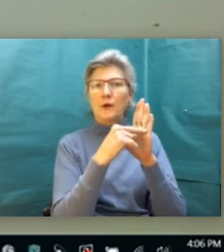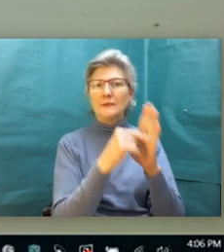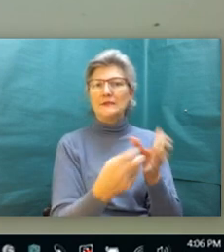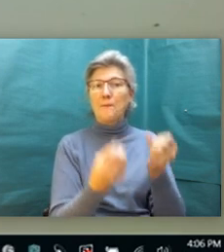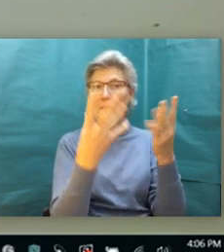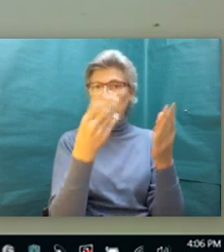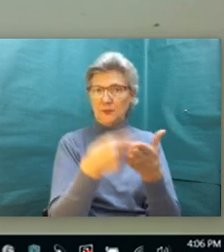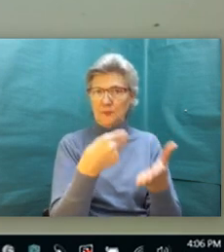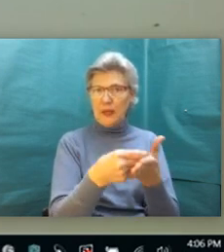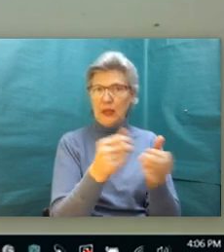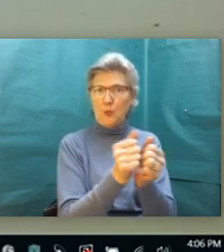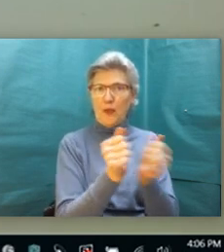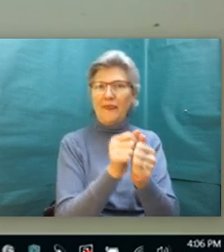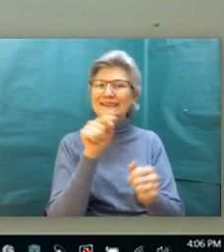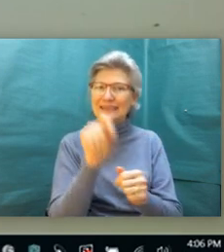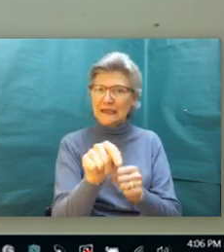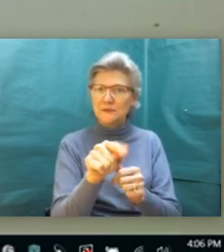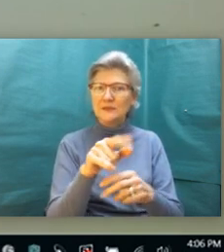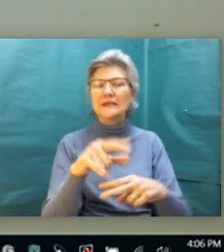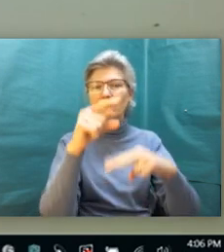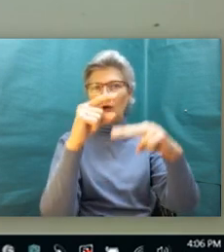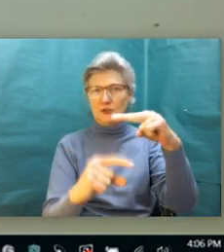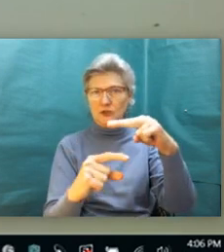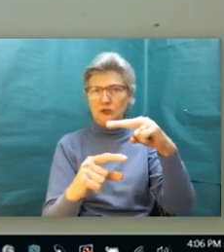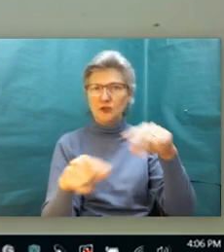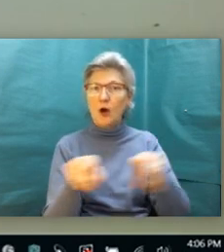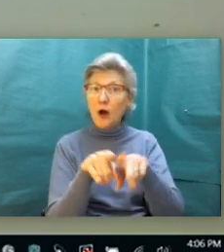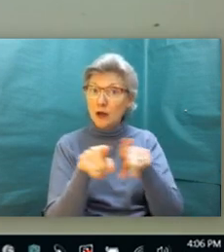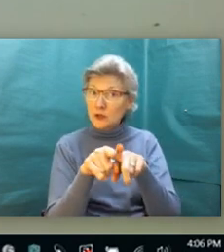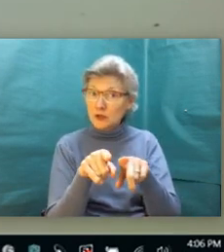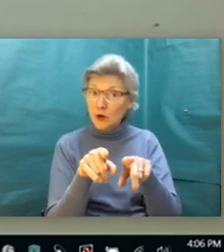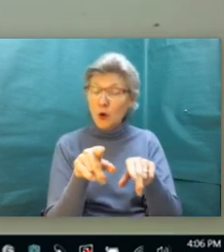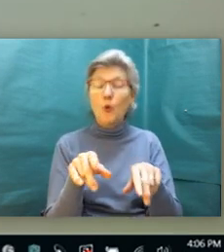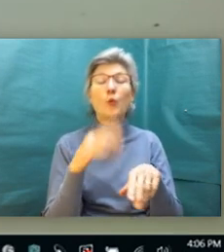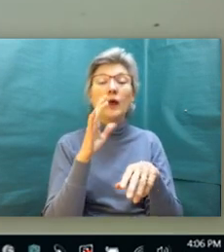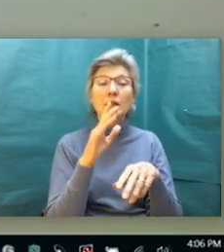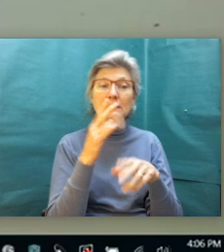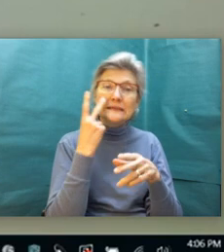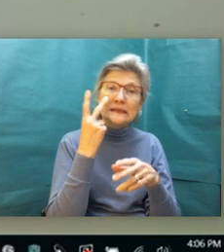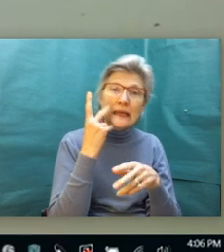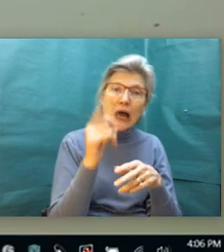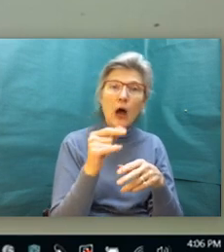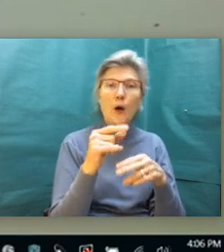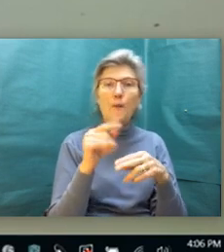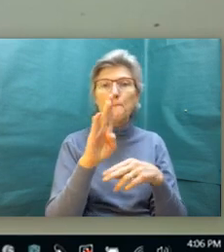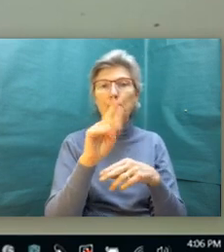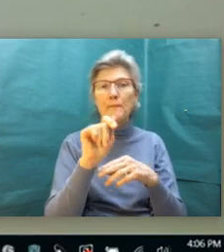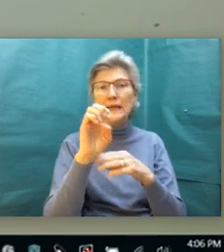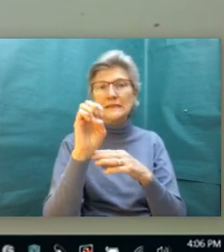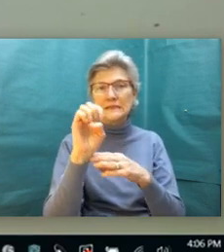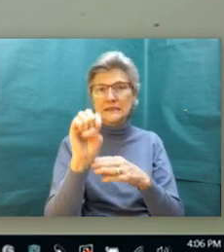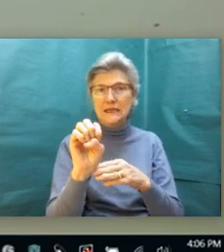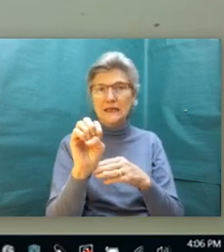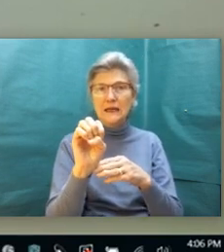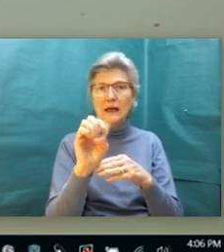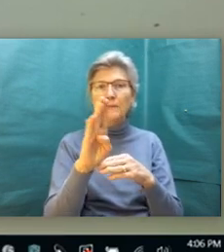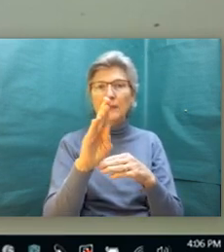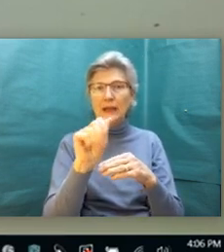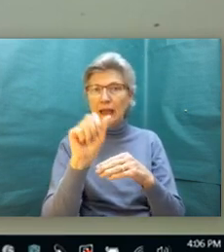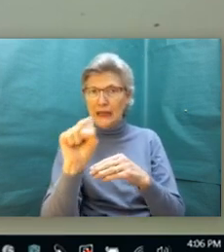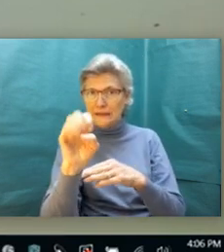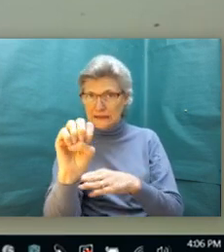of money with decimals and fractions. We're also going to explore how base 10 and money are